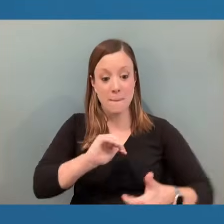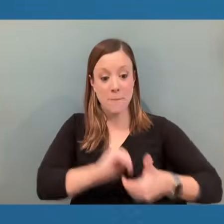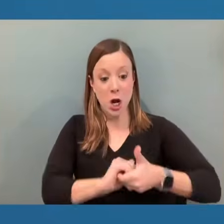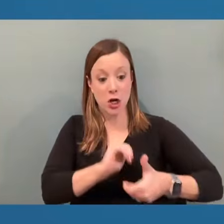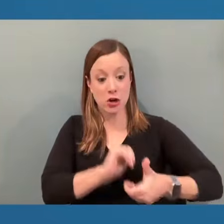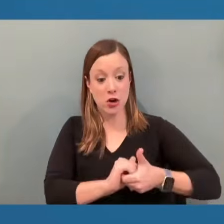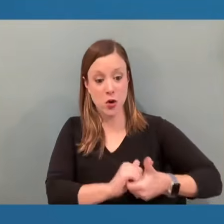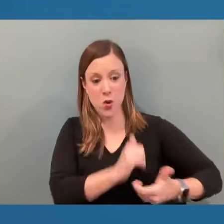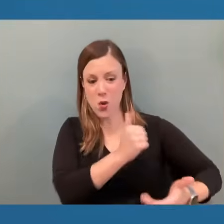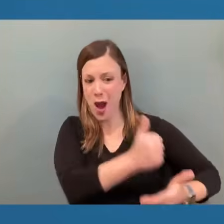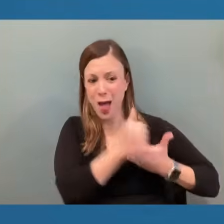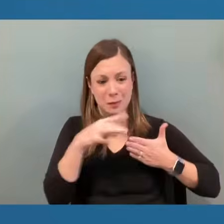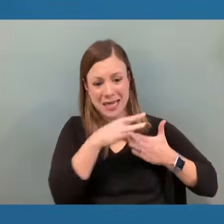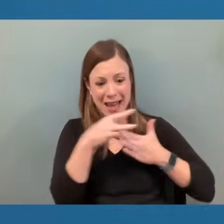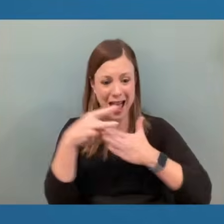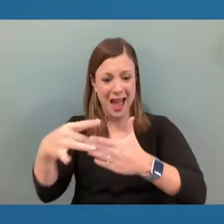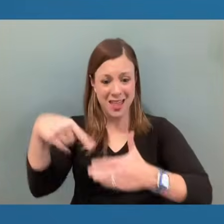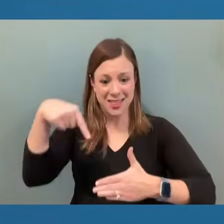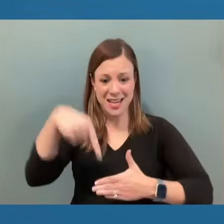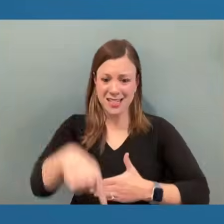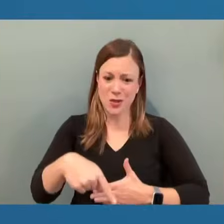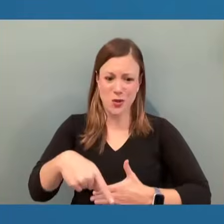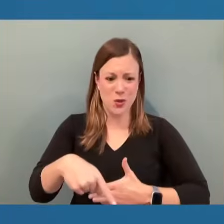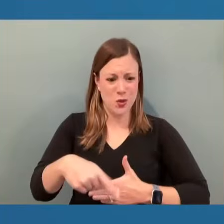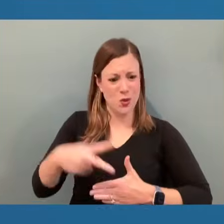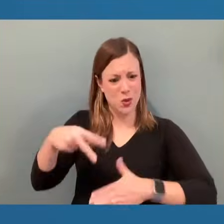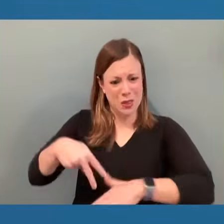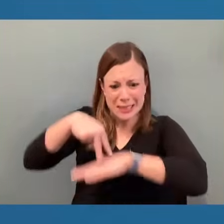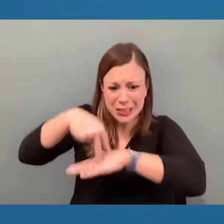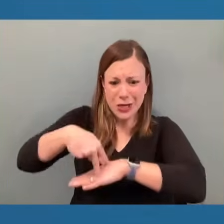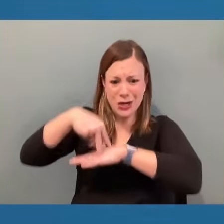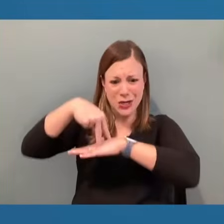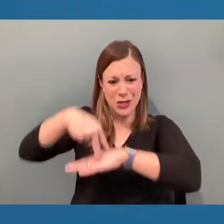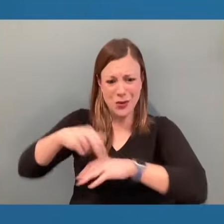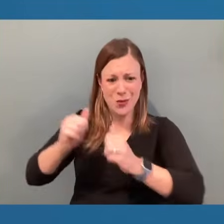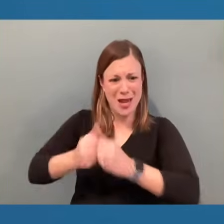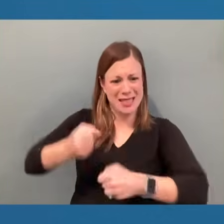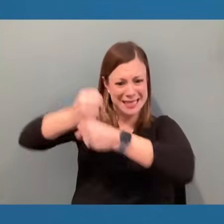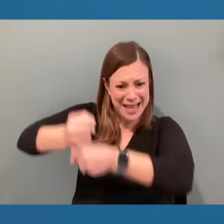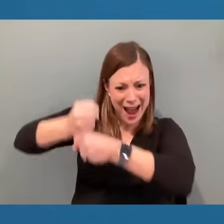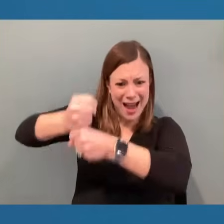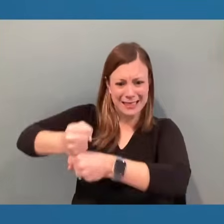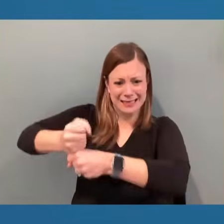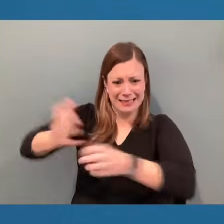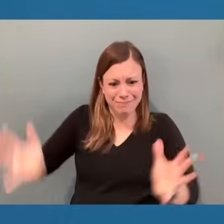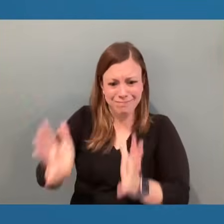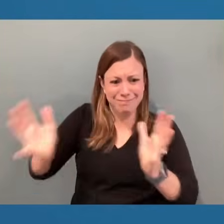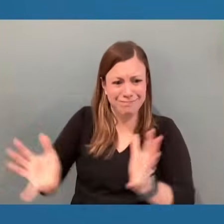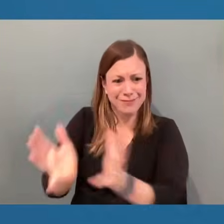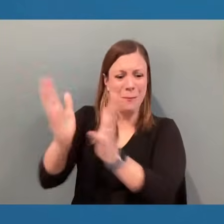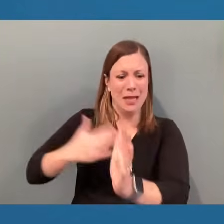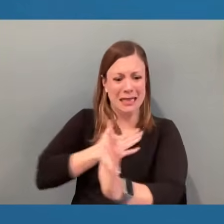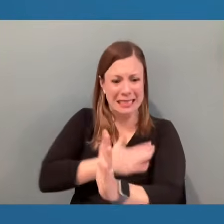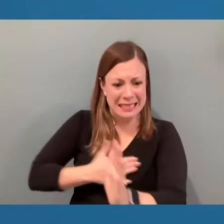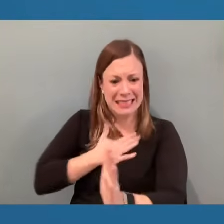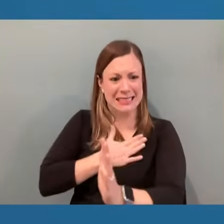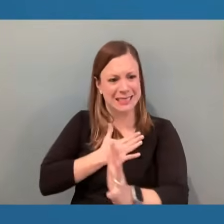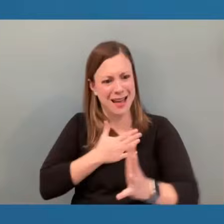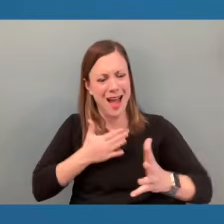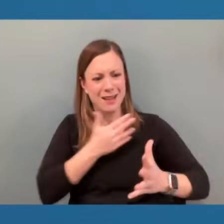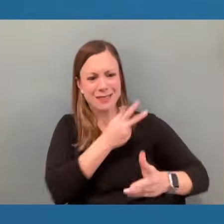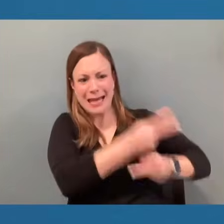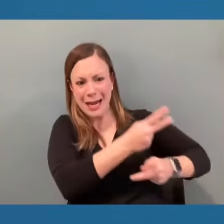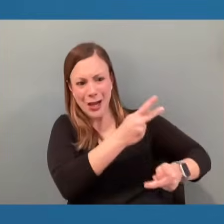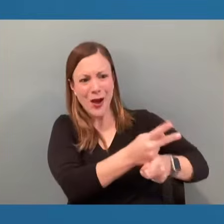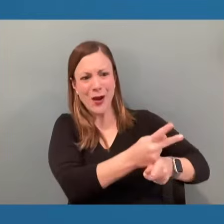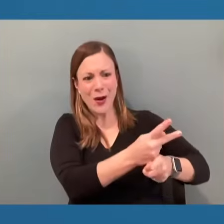colleagues to embrace medical aid in dying. And it's just such an honor to hand the mic over to the assembly sponsor of